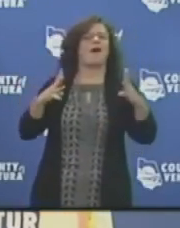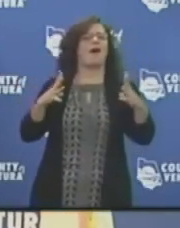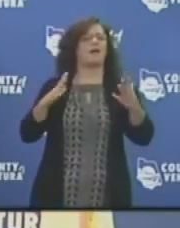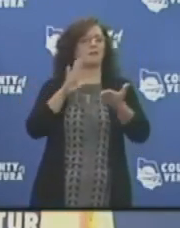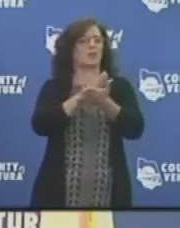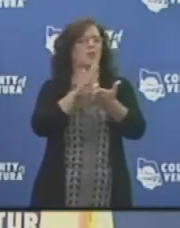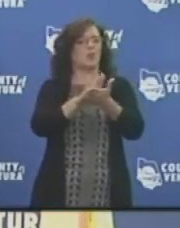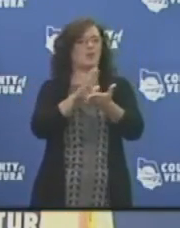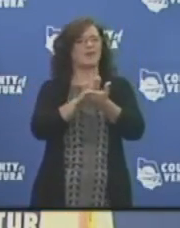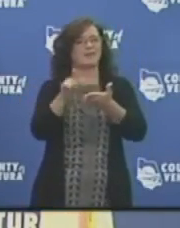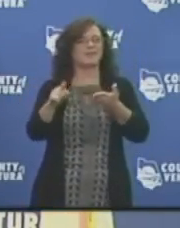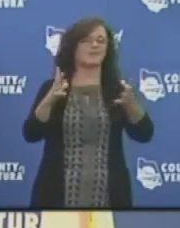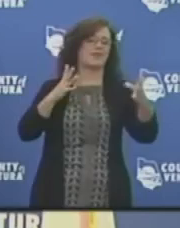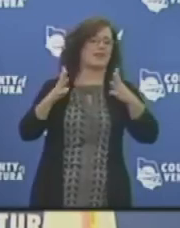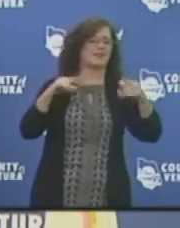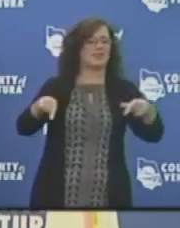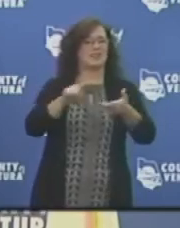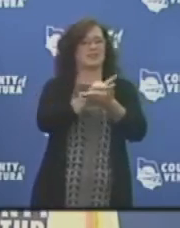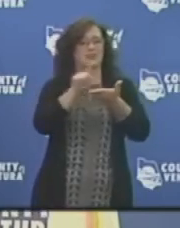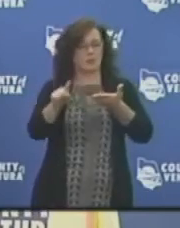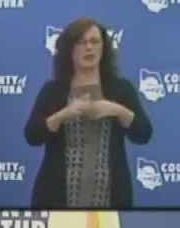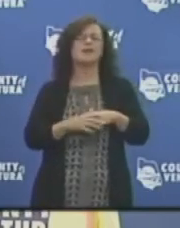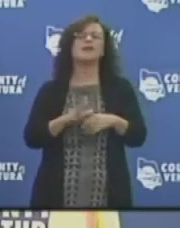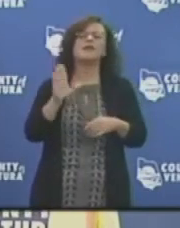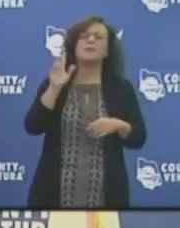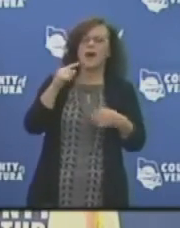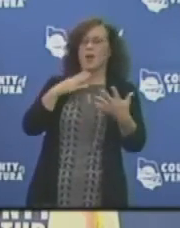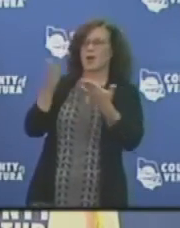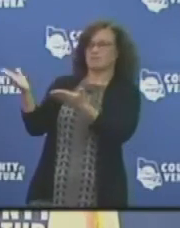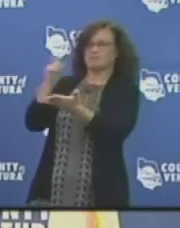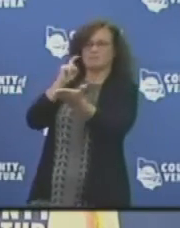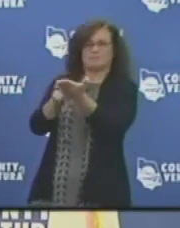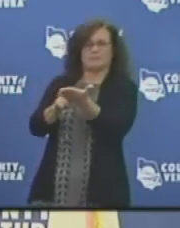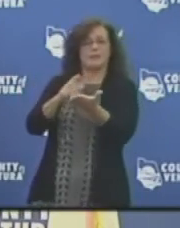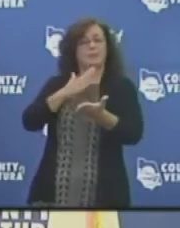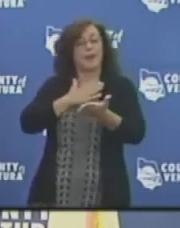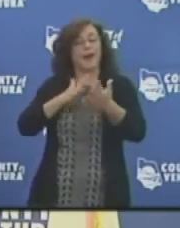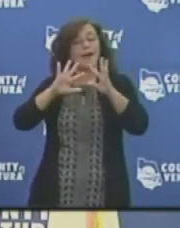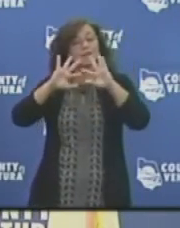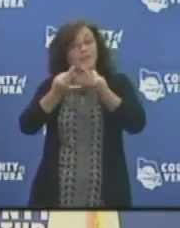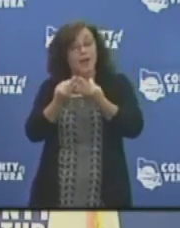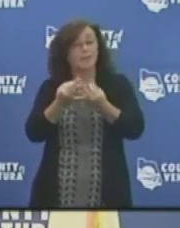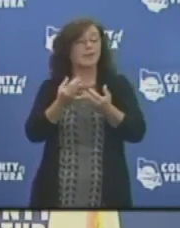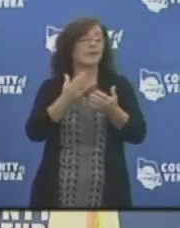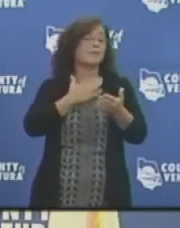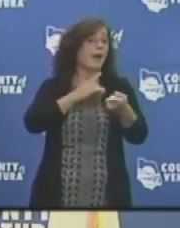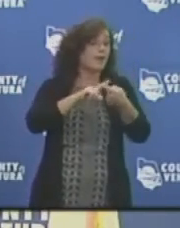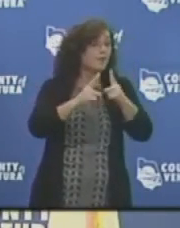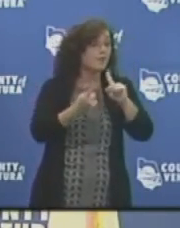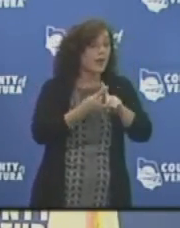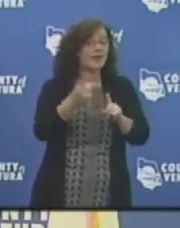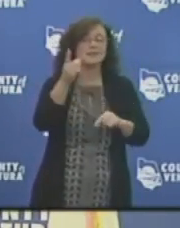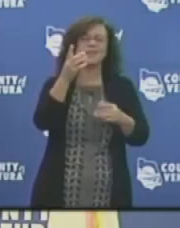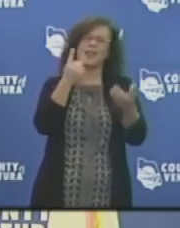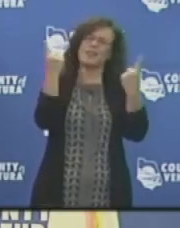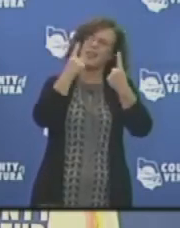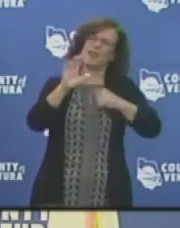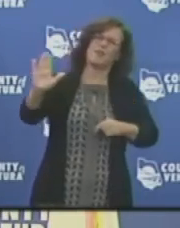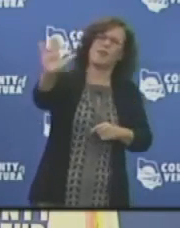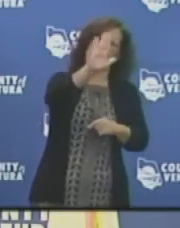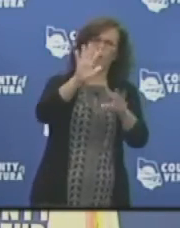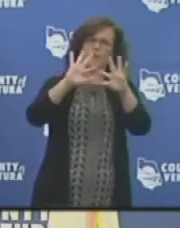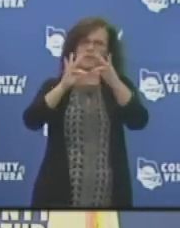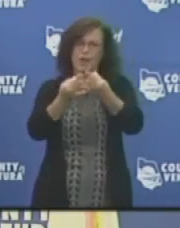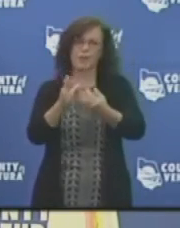to be thankful of my family and of my friends and all of your family for sticking together and